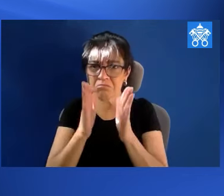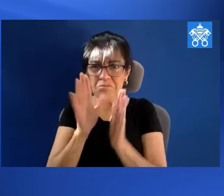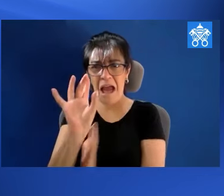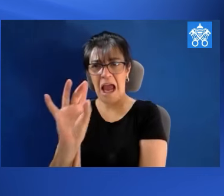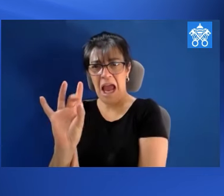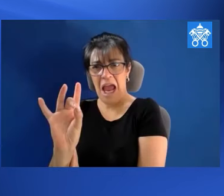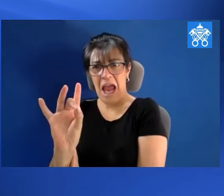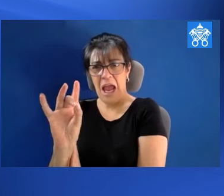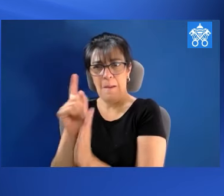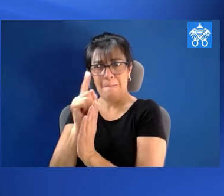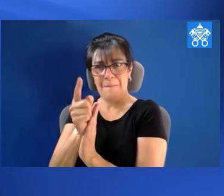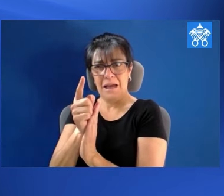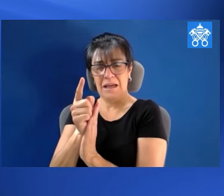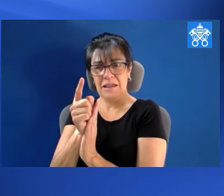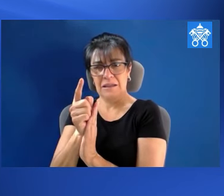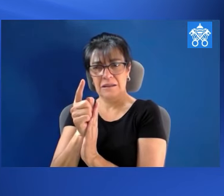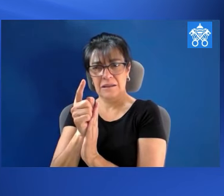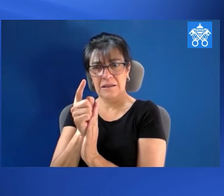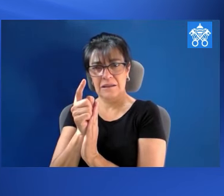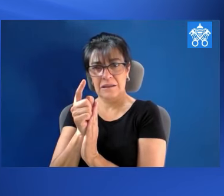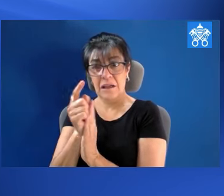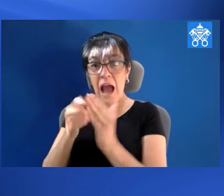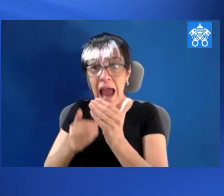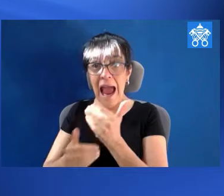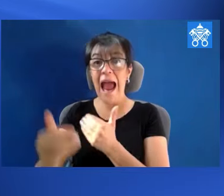And it shouldn't go beyond 8 minutes.